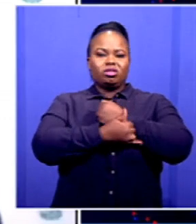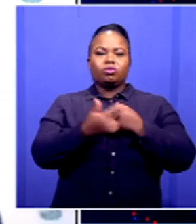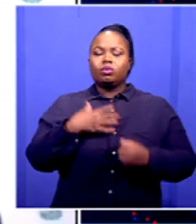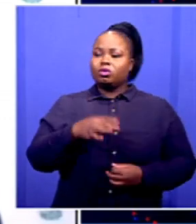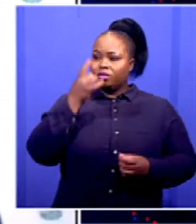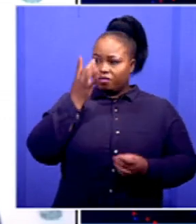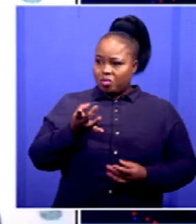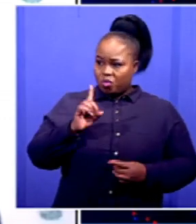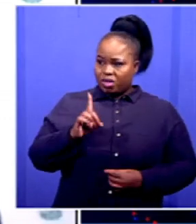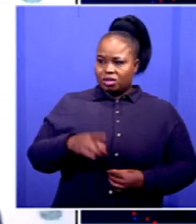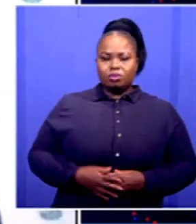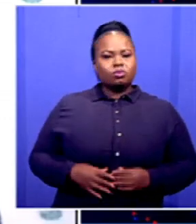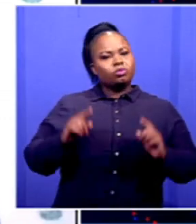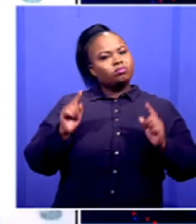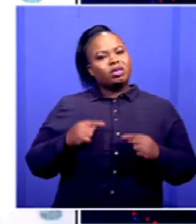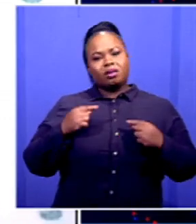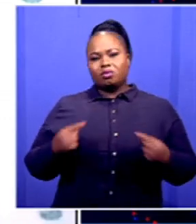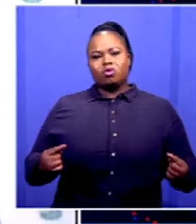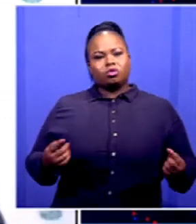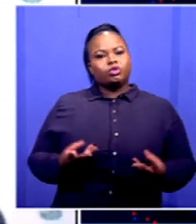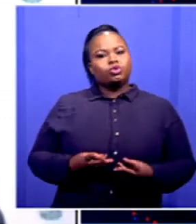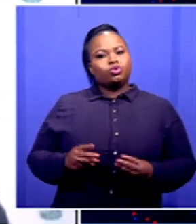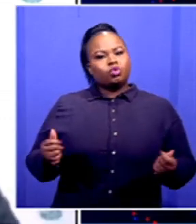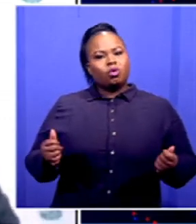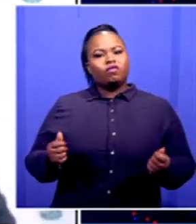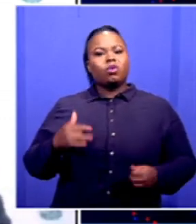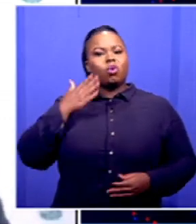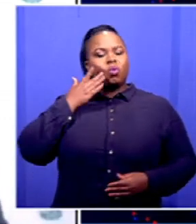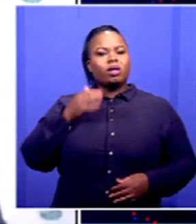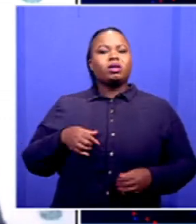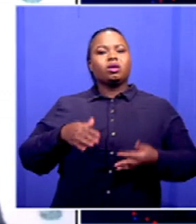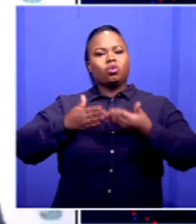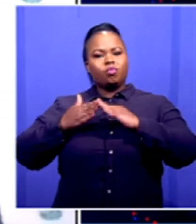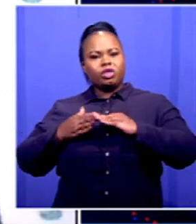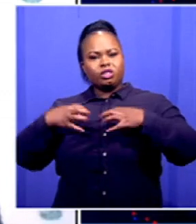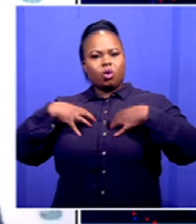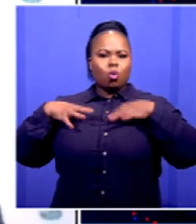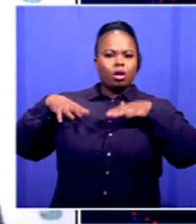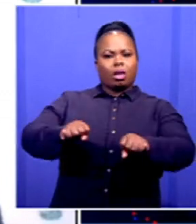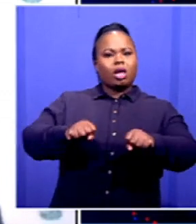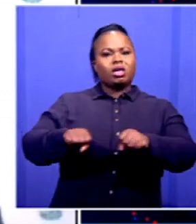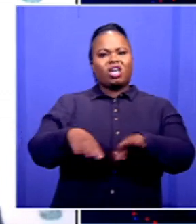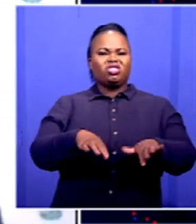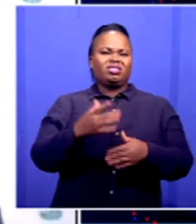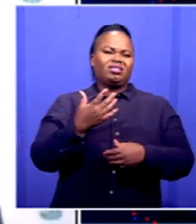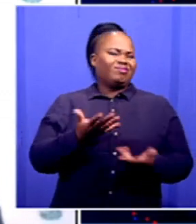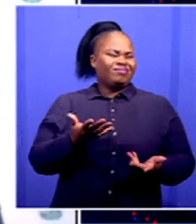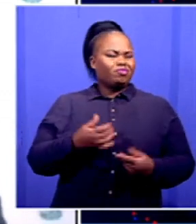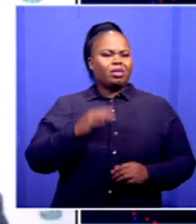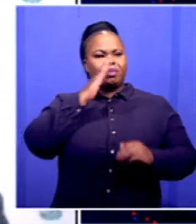that matter can never be resolved by vigilantism. It can never be resolved by